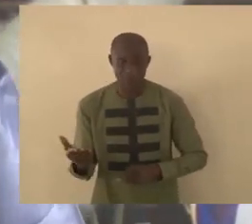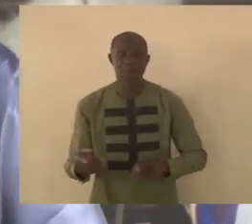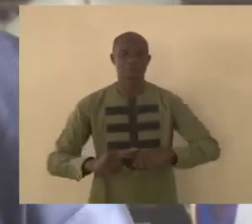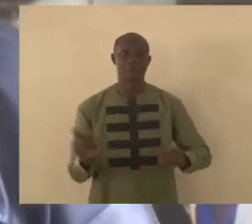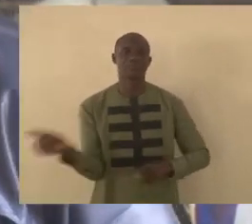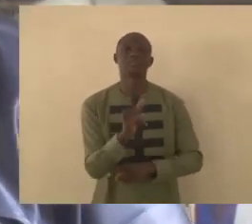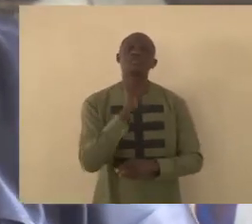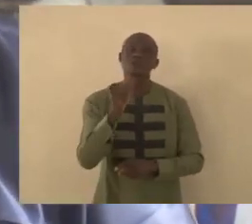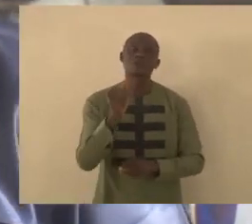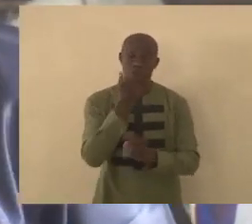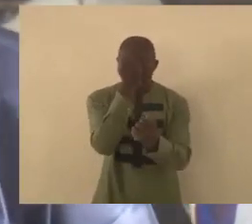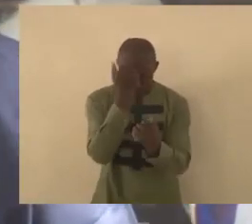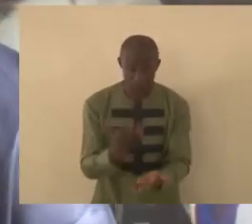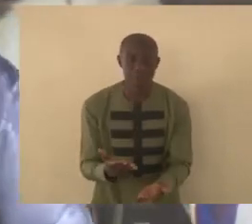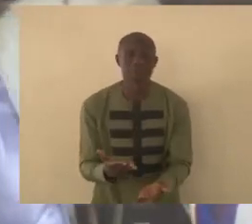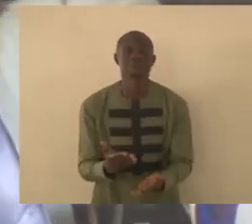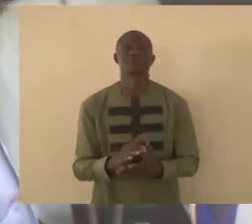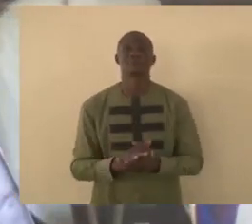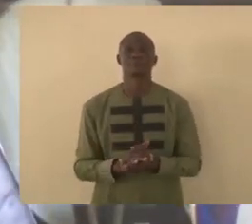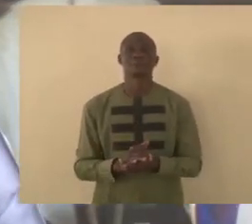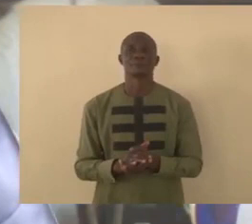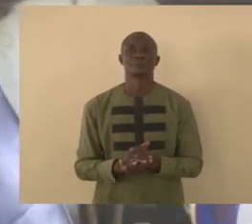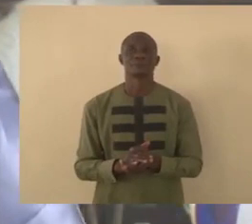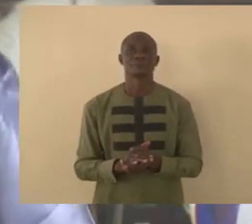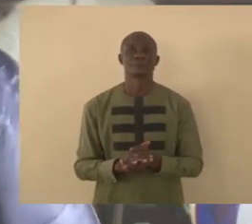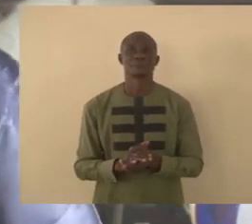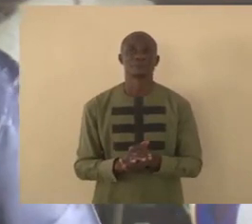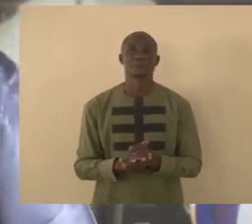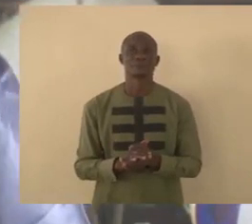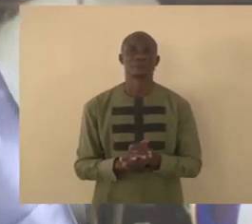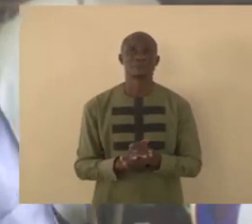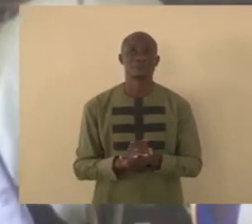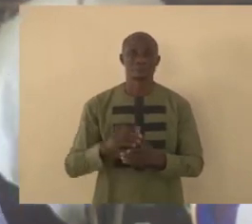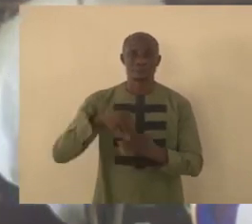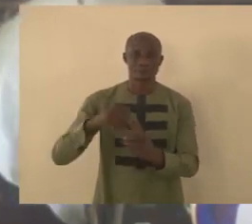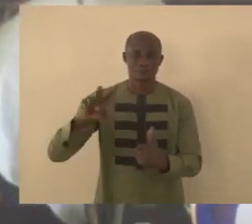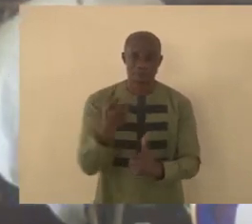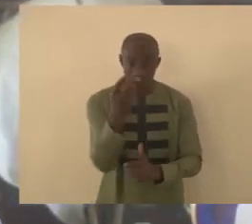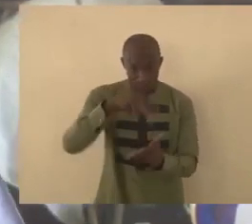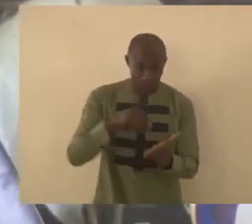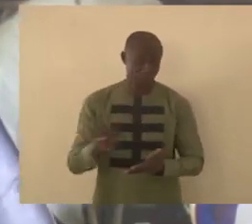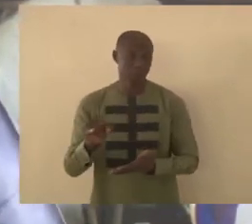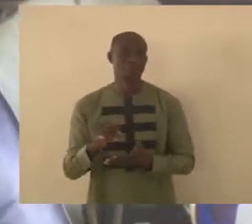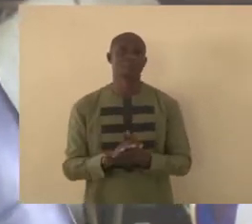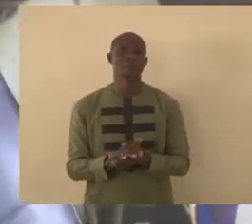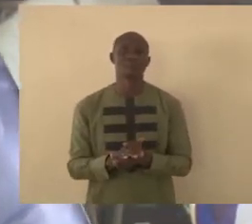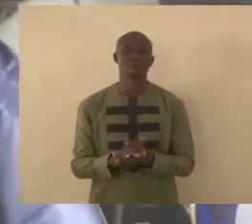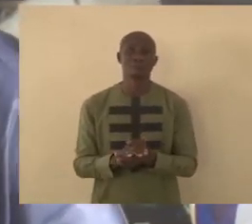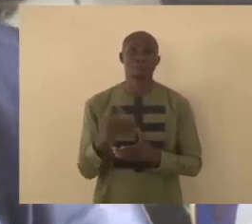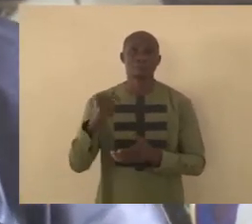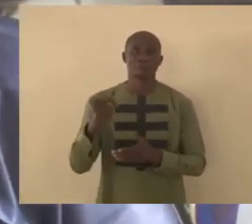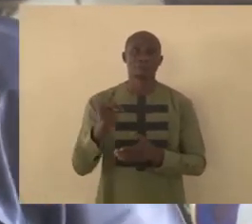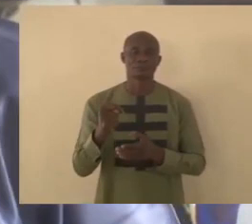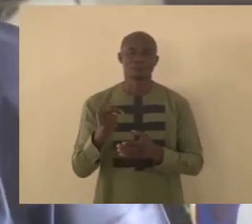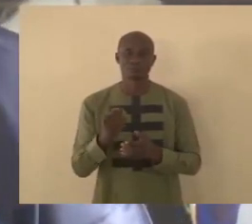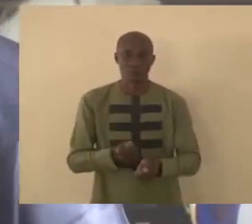don't obey the relevant things they teach. In the second reading,